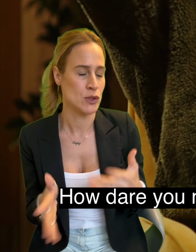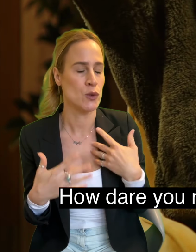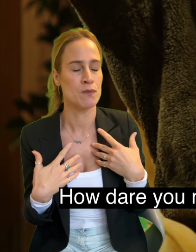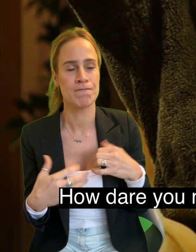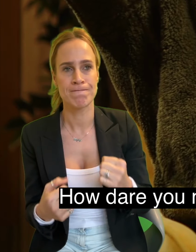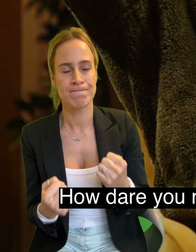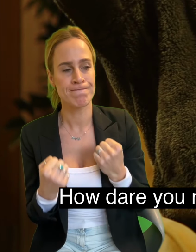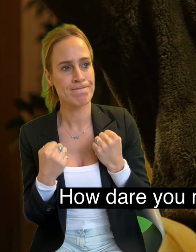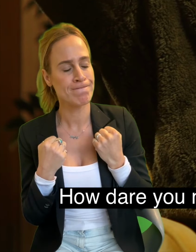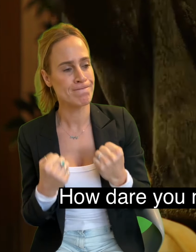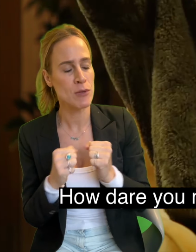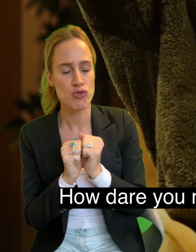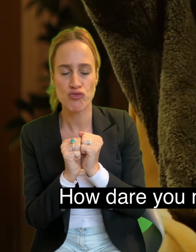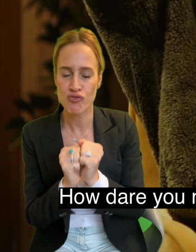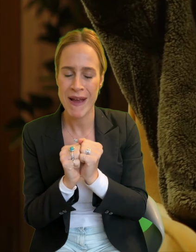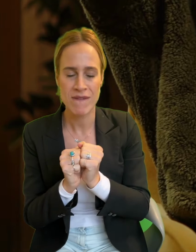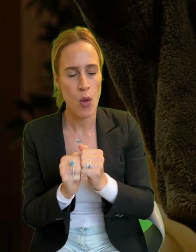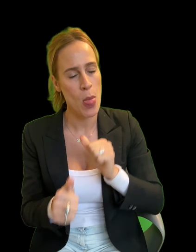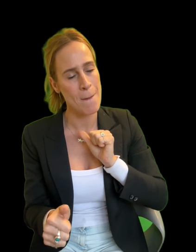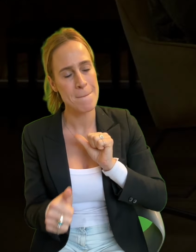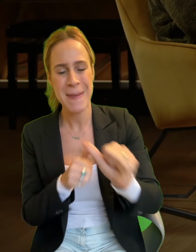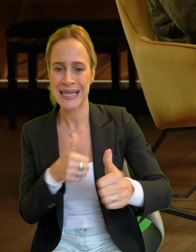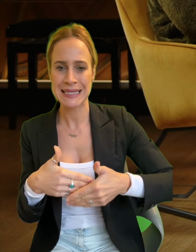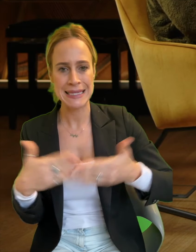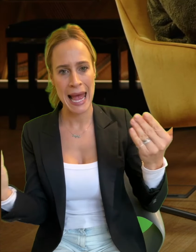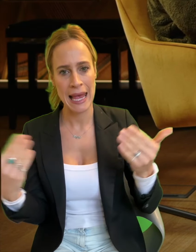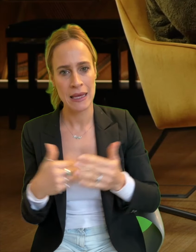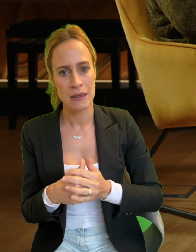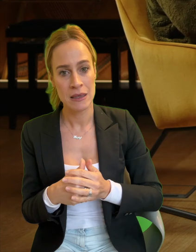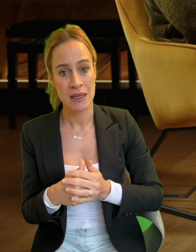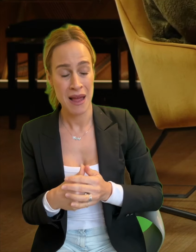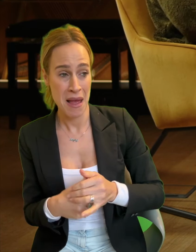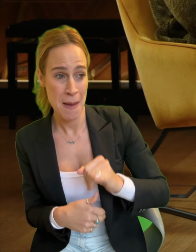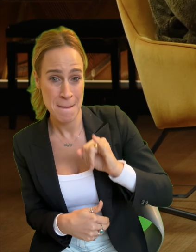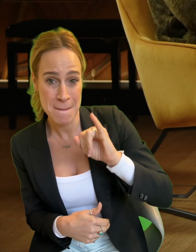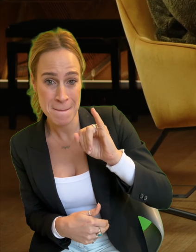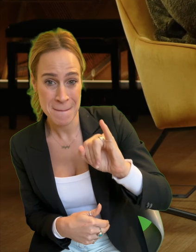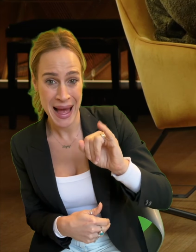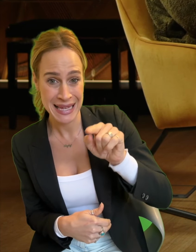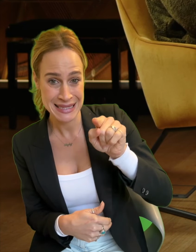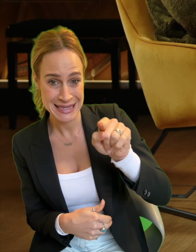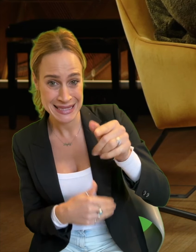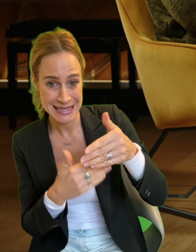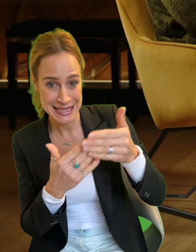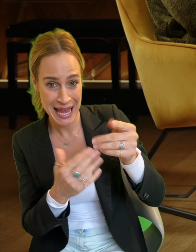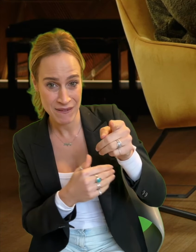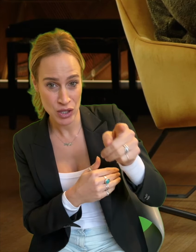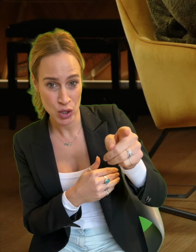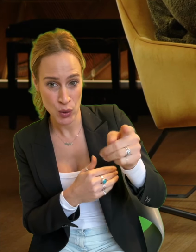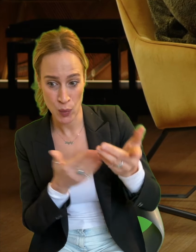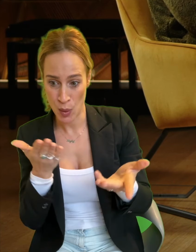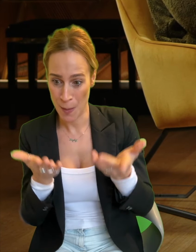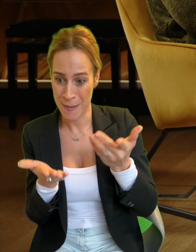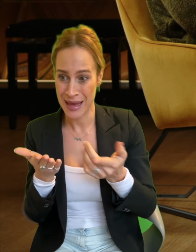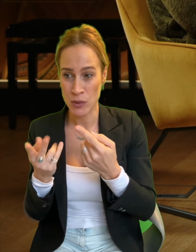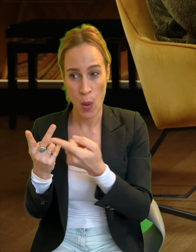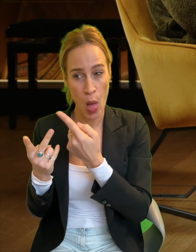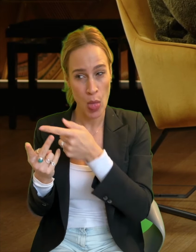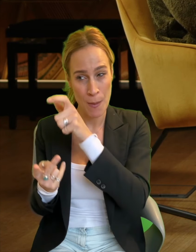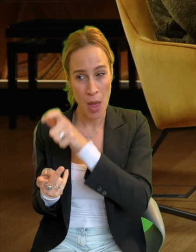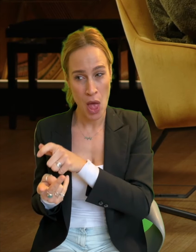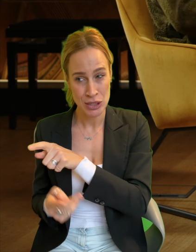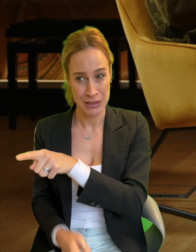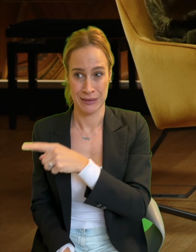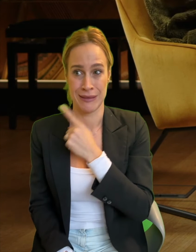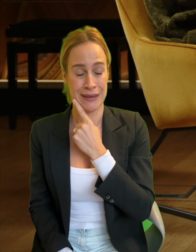I need to have the best day today. So a bad day for you is paradise for somebody else. I know people that everything